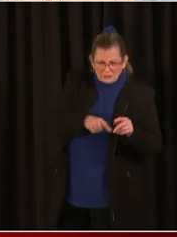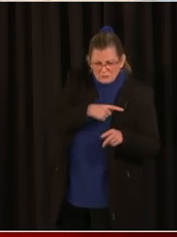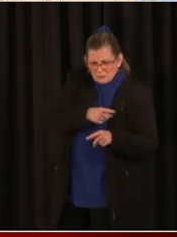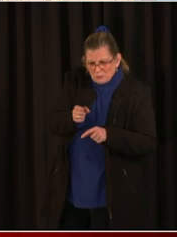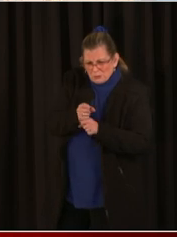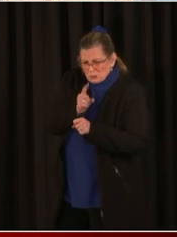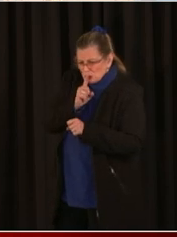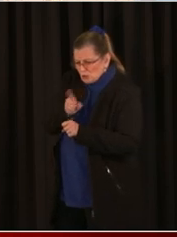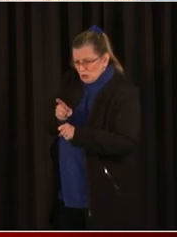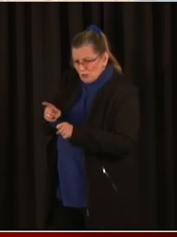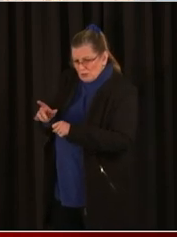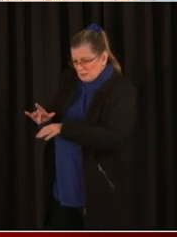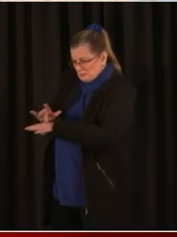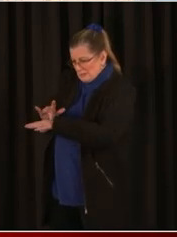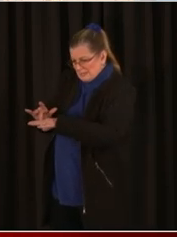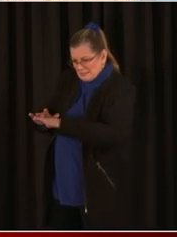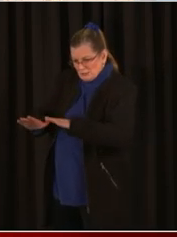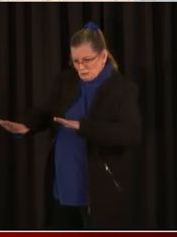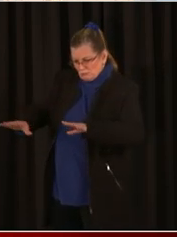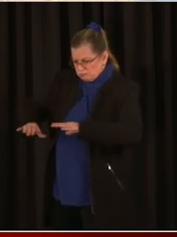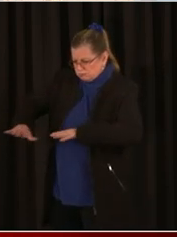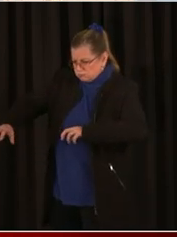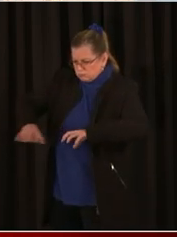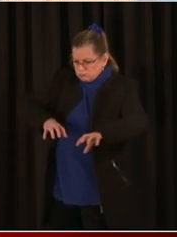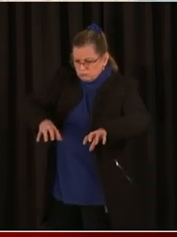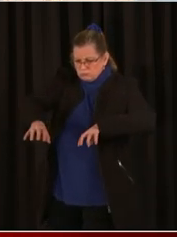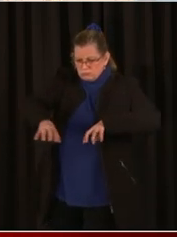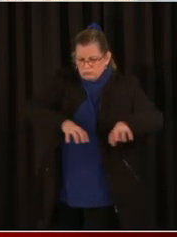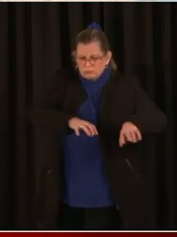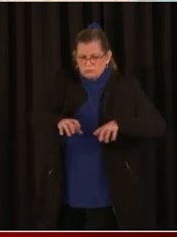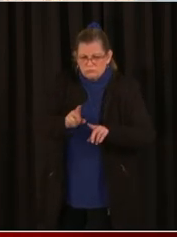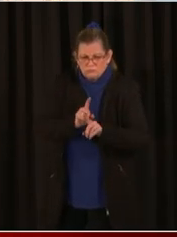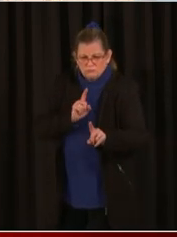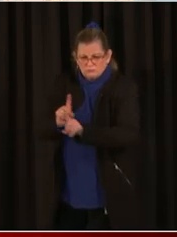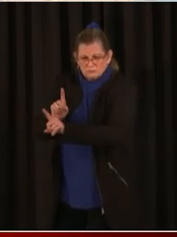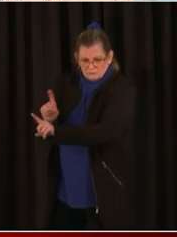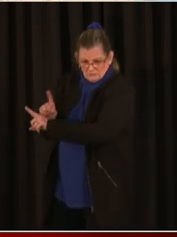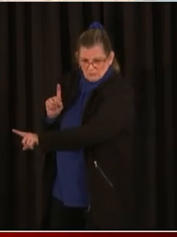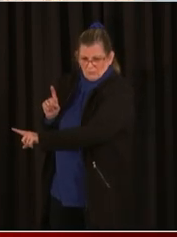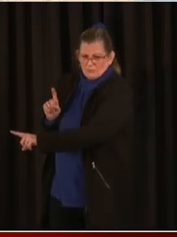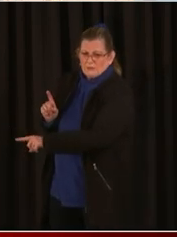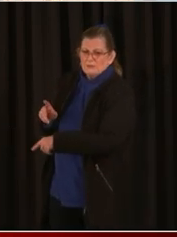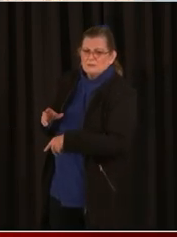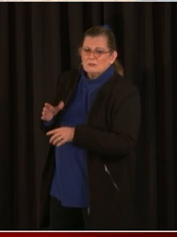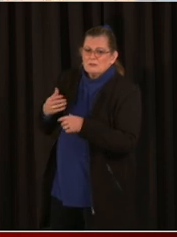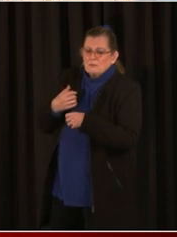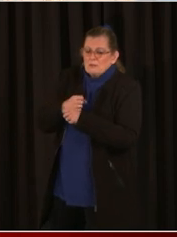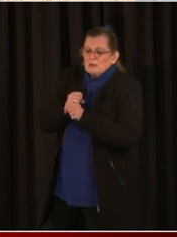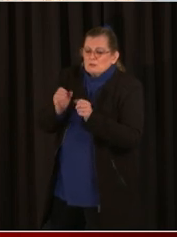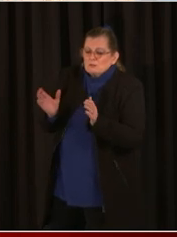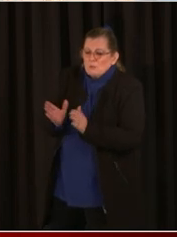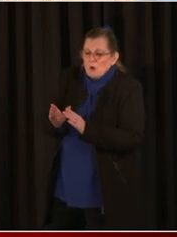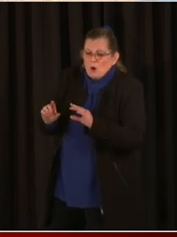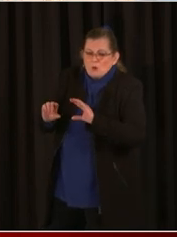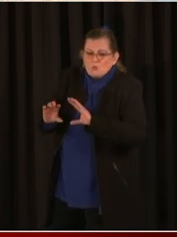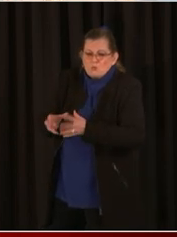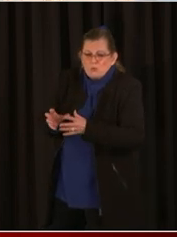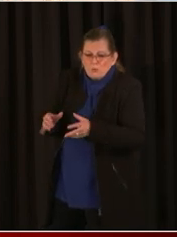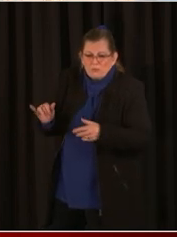been properly spaced. And we're maintaining cohorts and how the cohorts